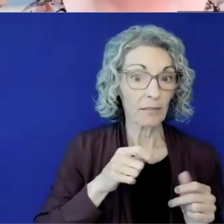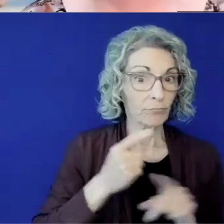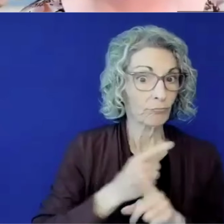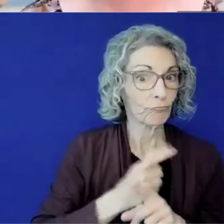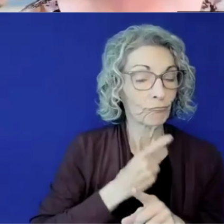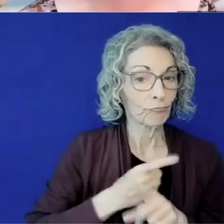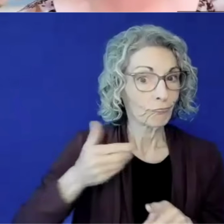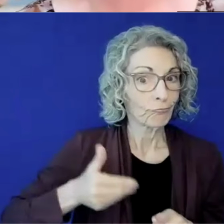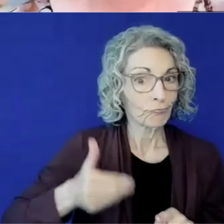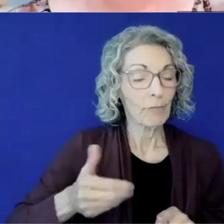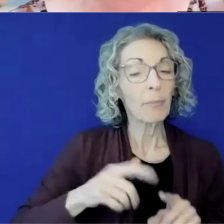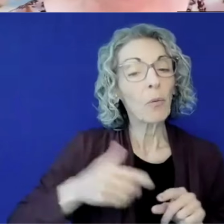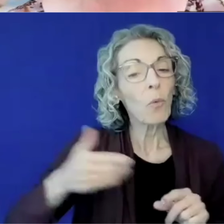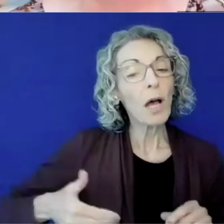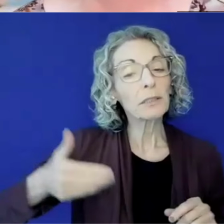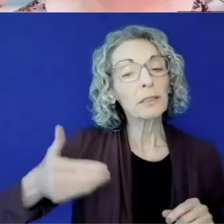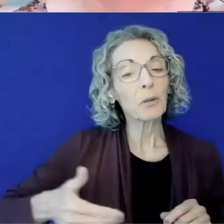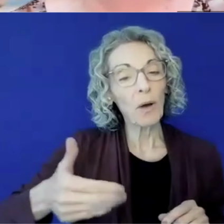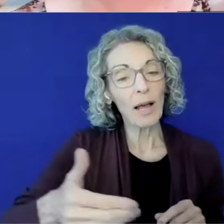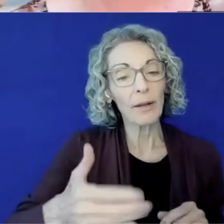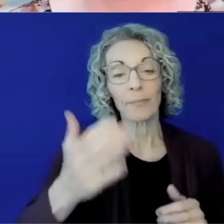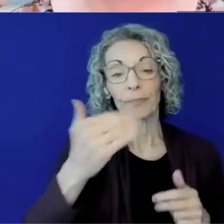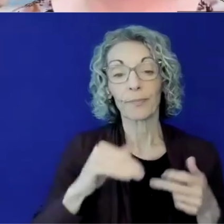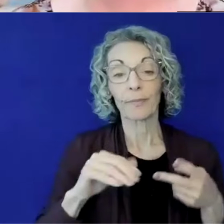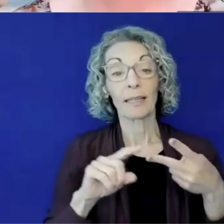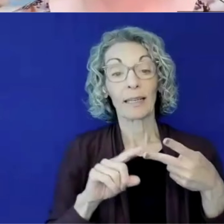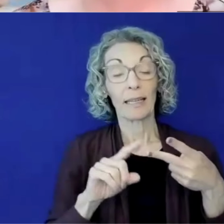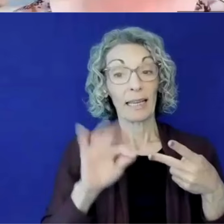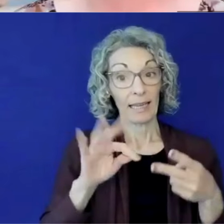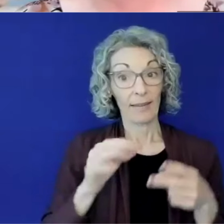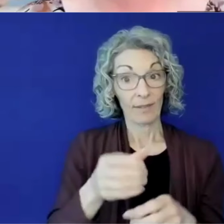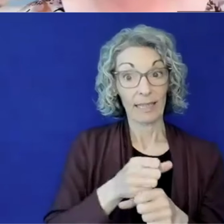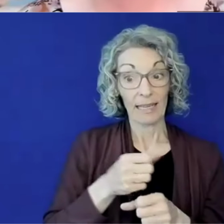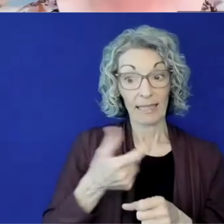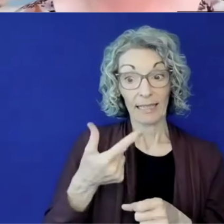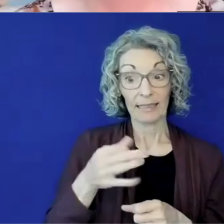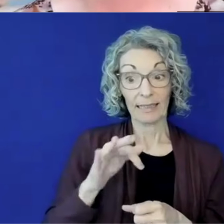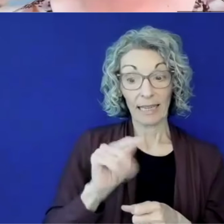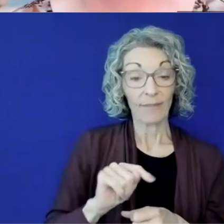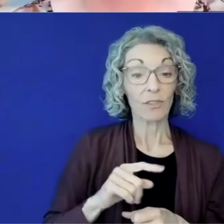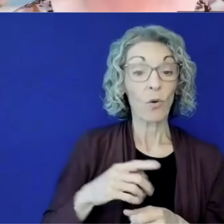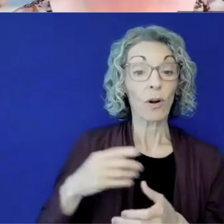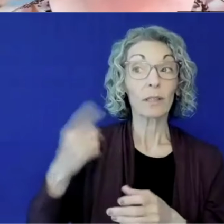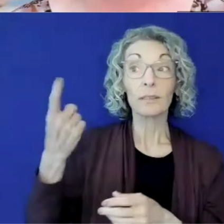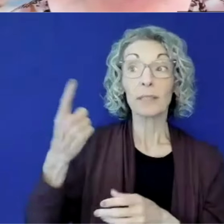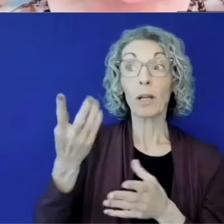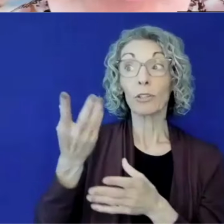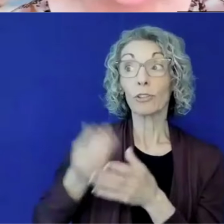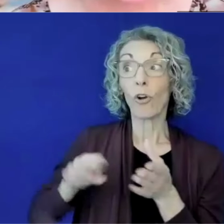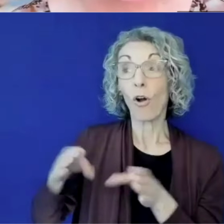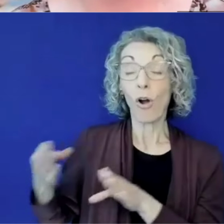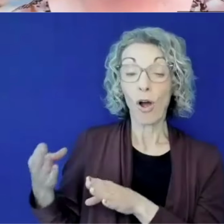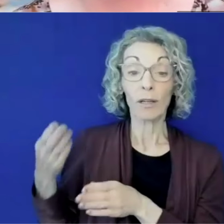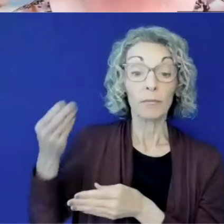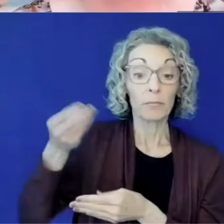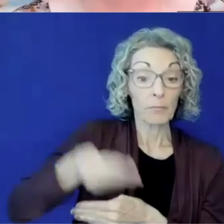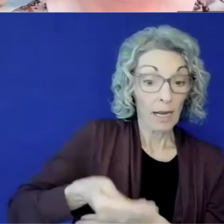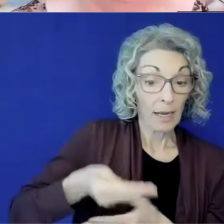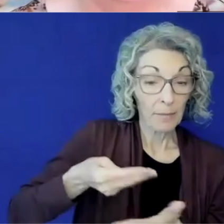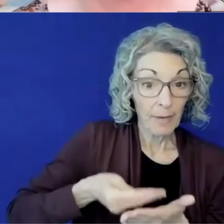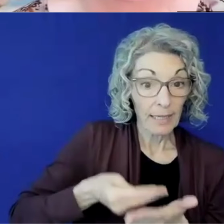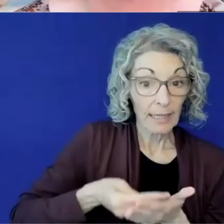basis. If you receive a gift or an inheritance and you plan to use it to pay for school expenses